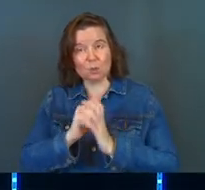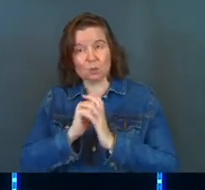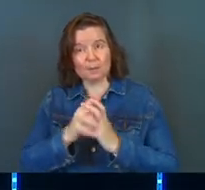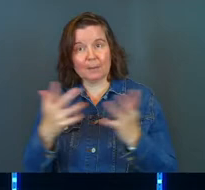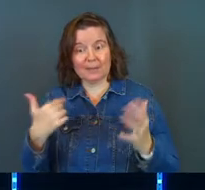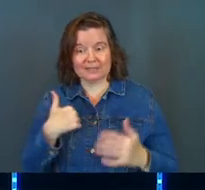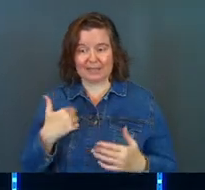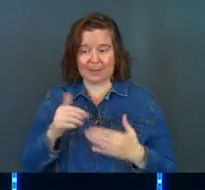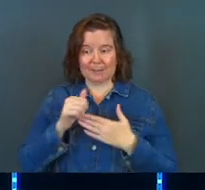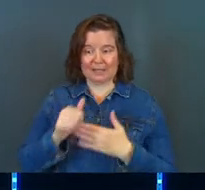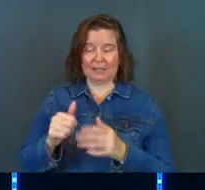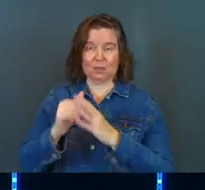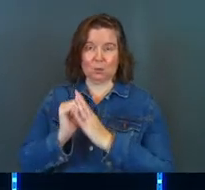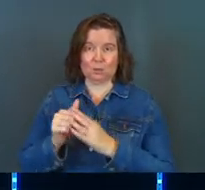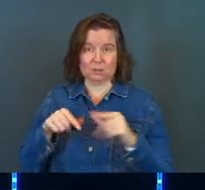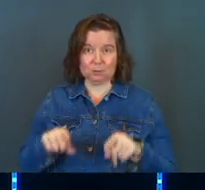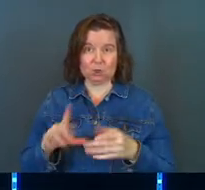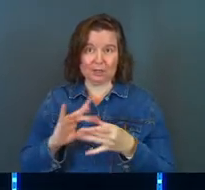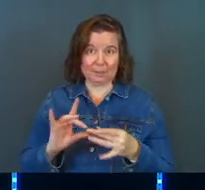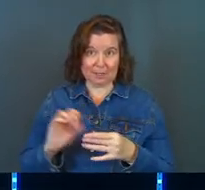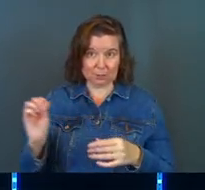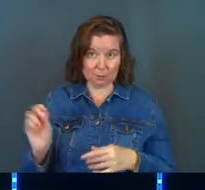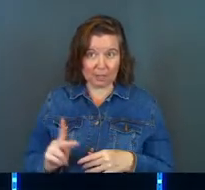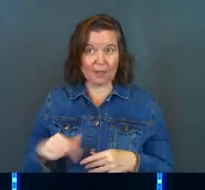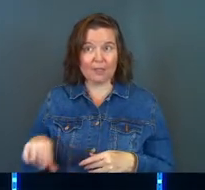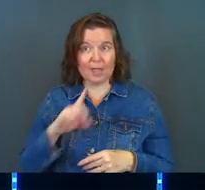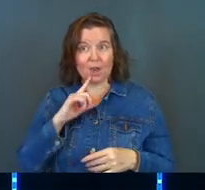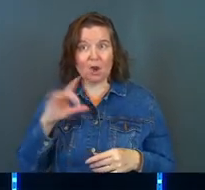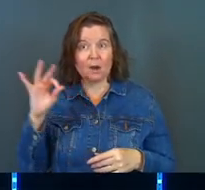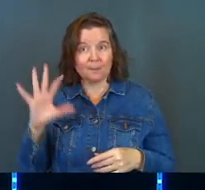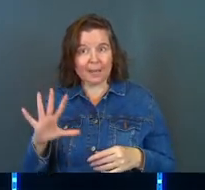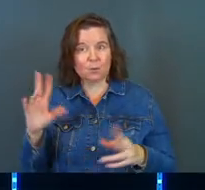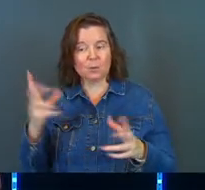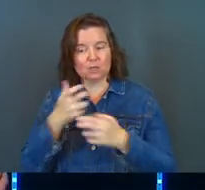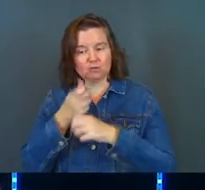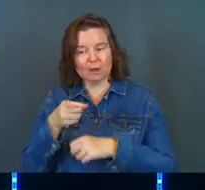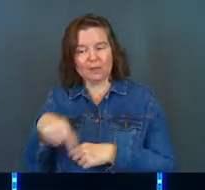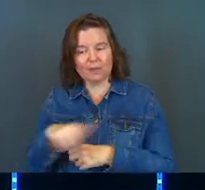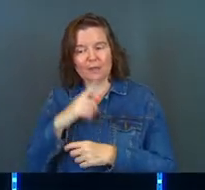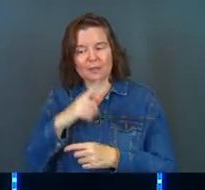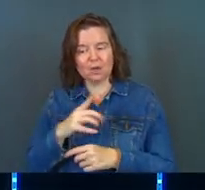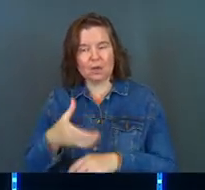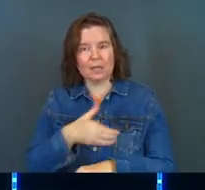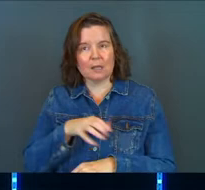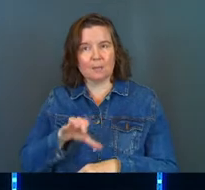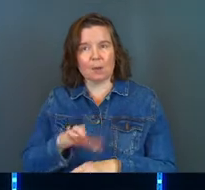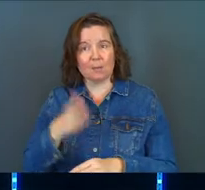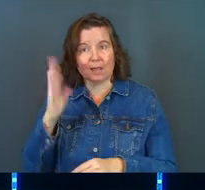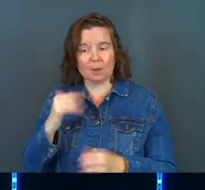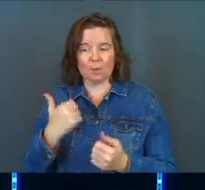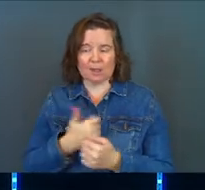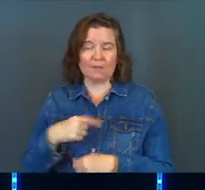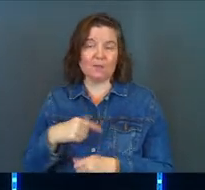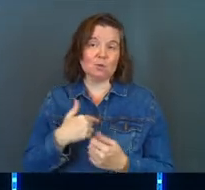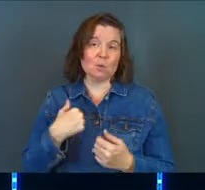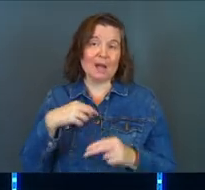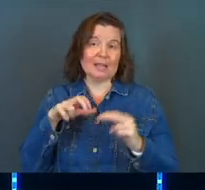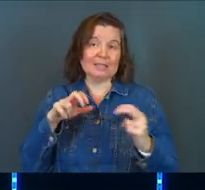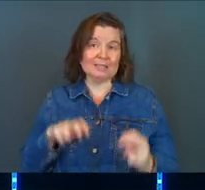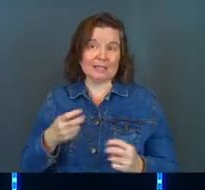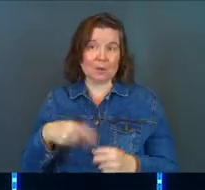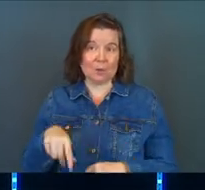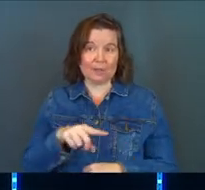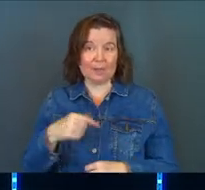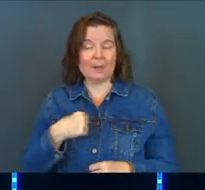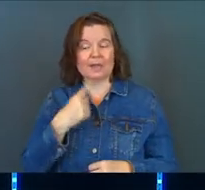worship as much as I'm leading the worship during the message, okay? They are pastors. We trust them. They are empowered by God. We love them. So I sat down